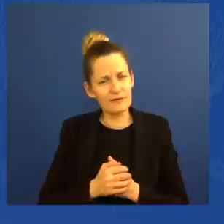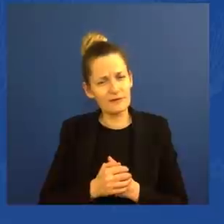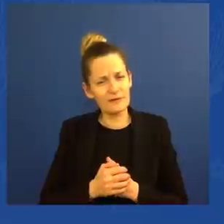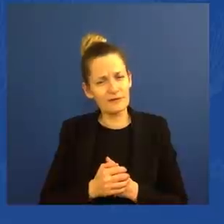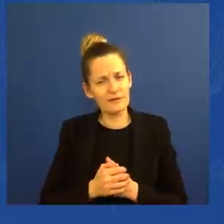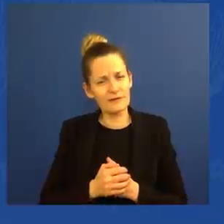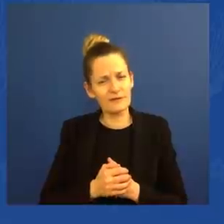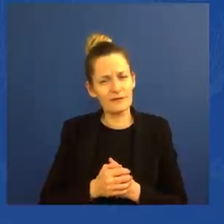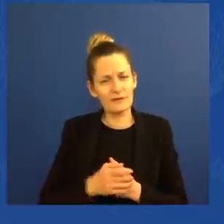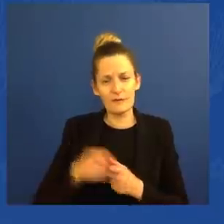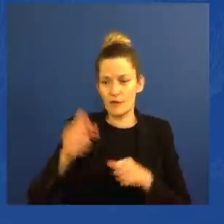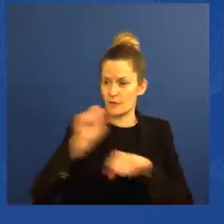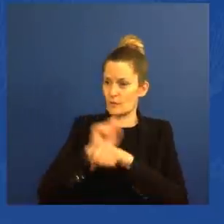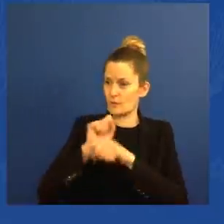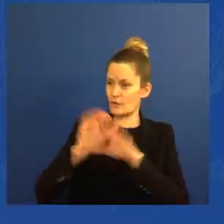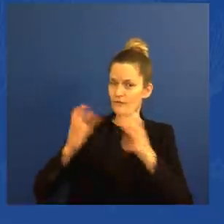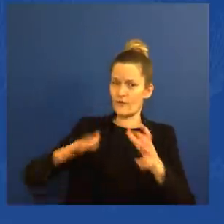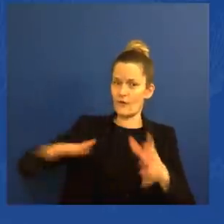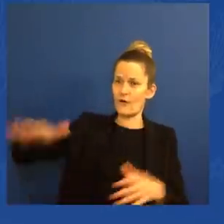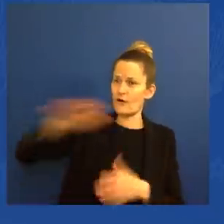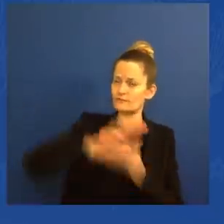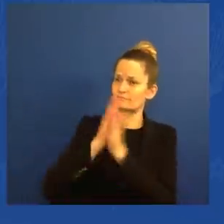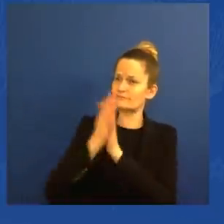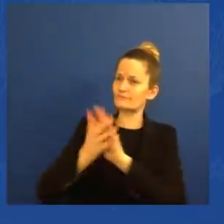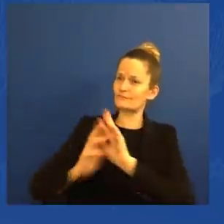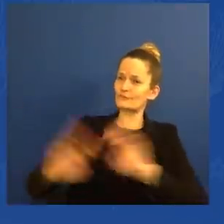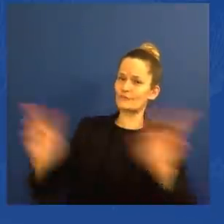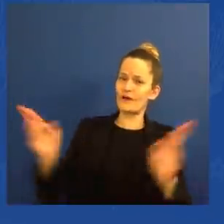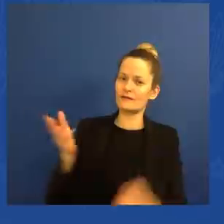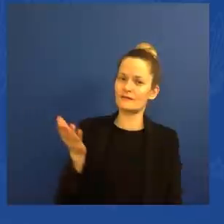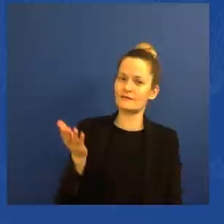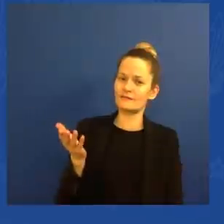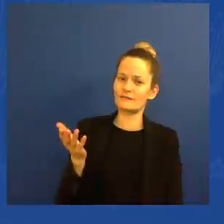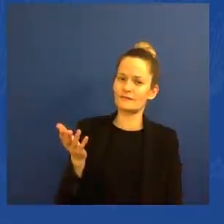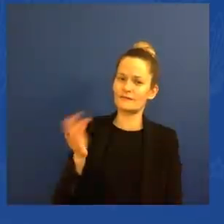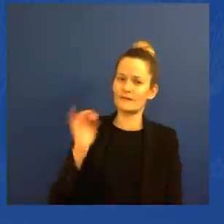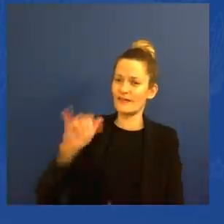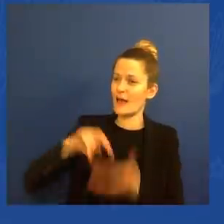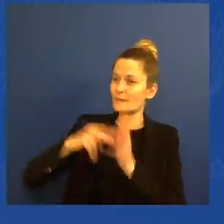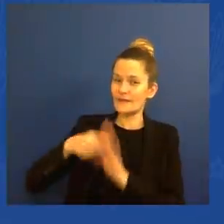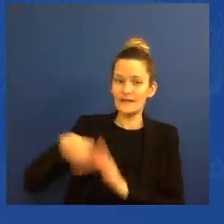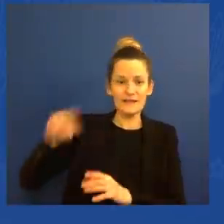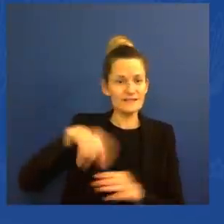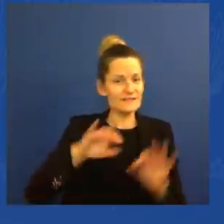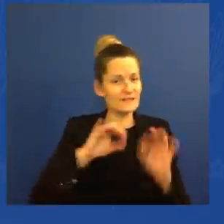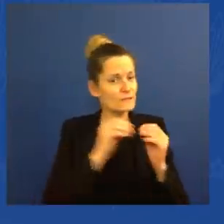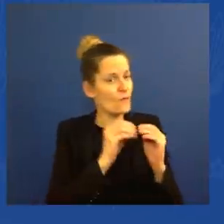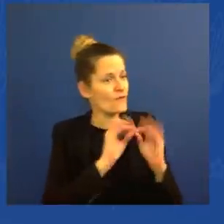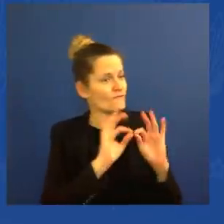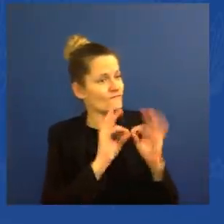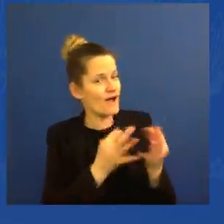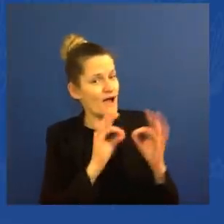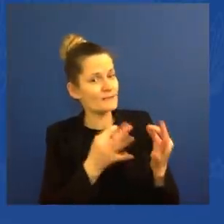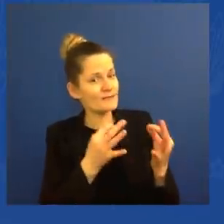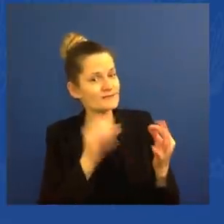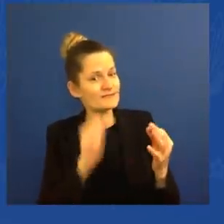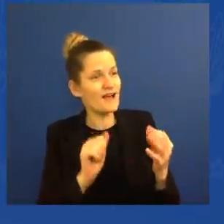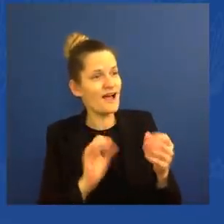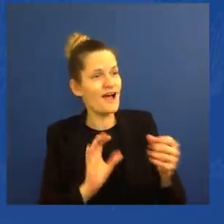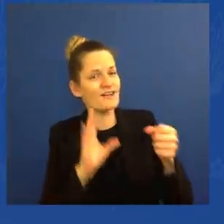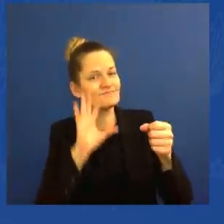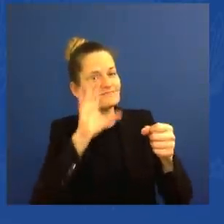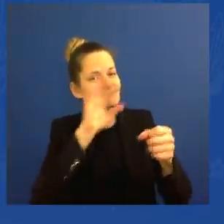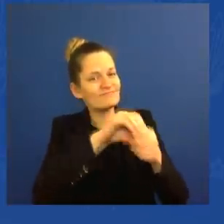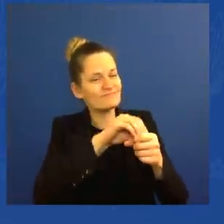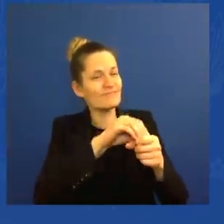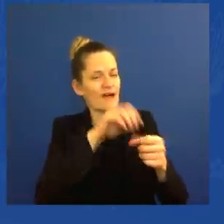deal themselves into this booming economy. Look, we have an incredible opportunity ahead of us, but despite the progress we